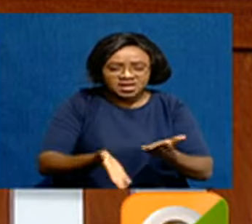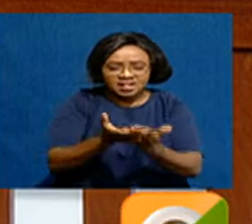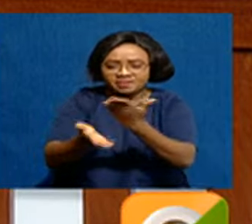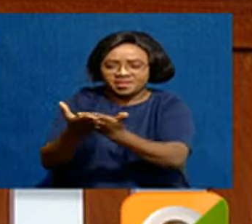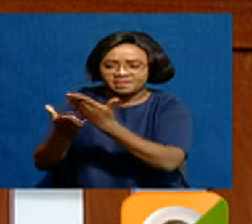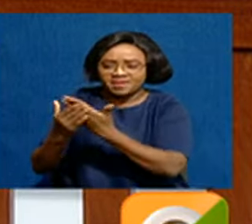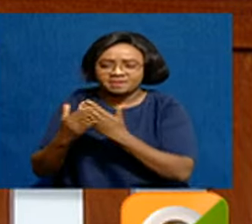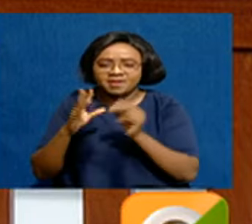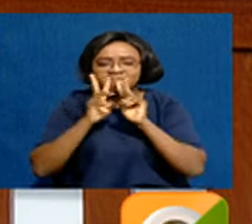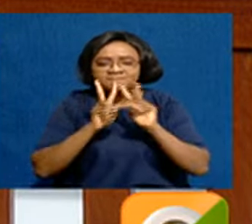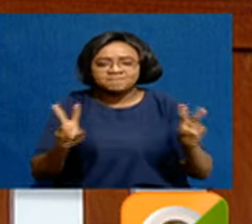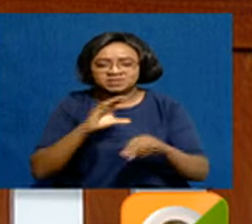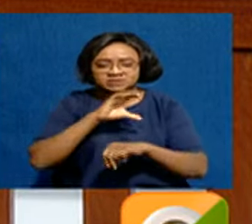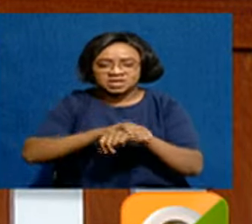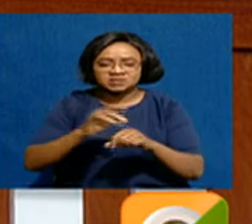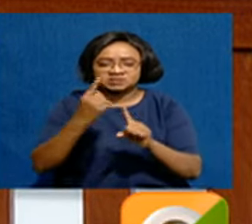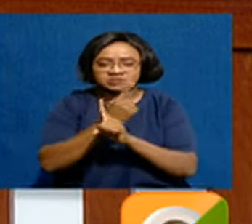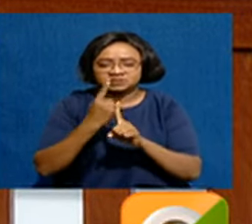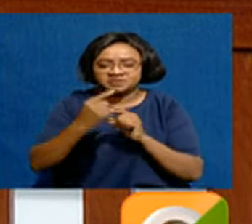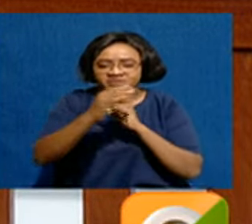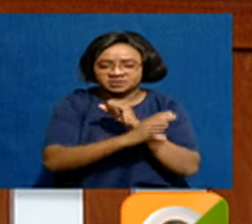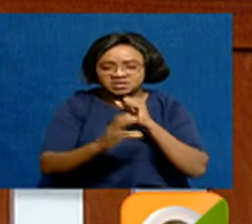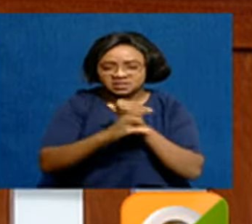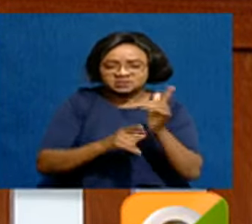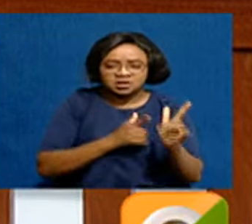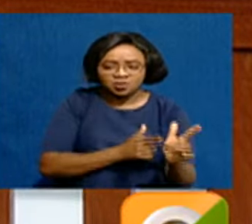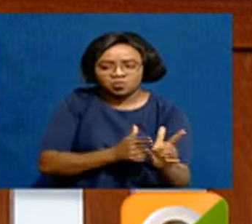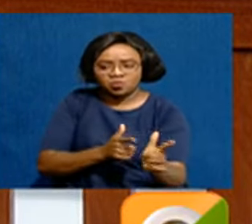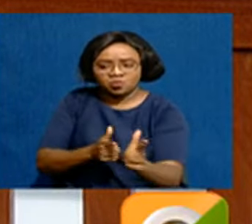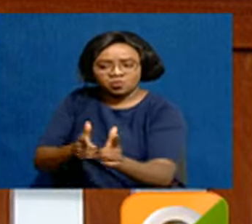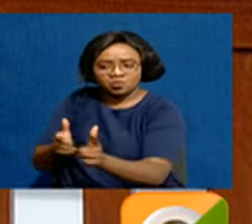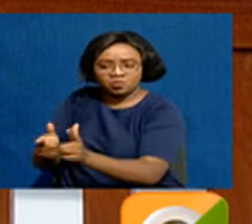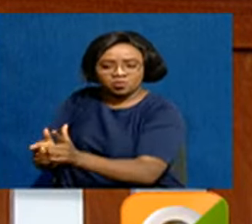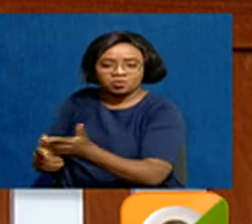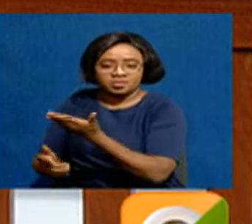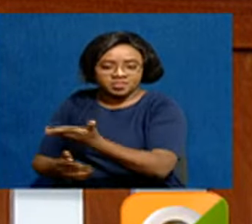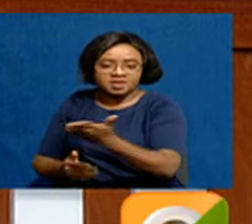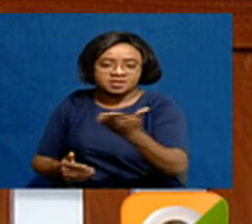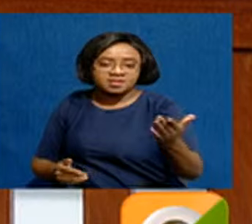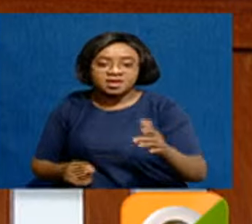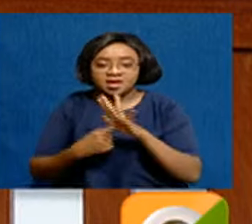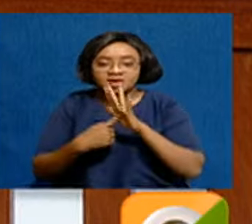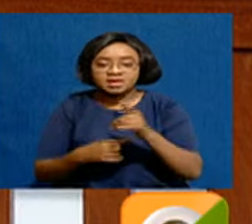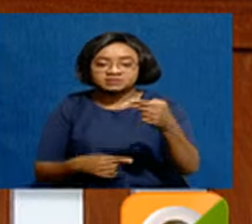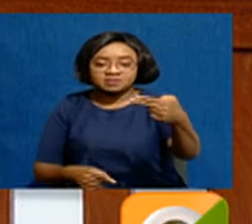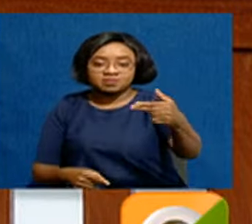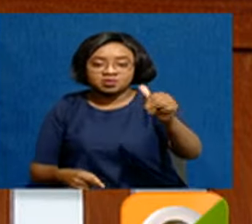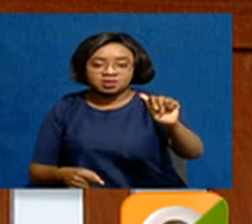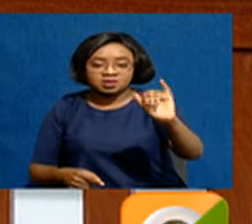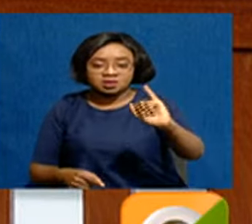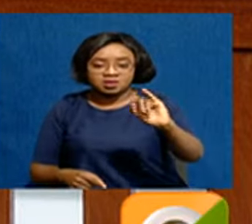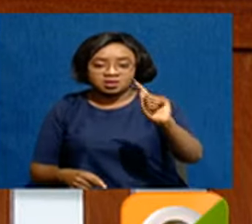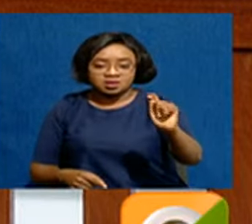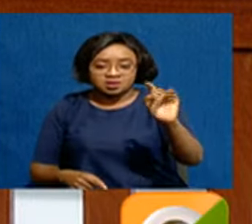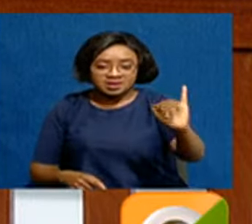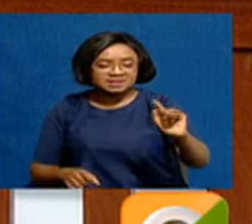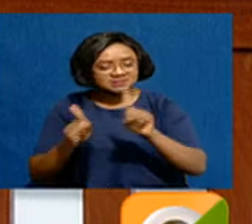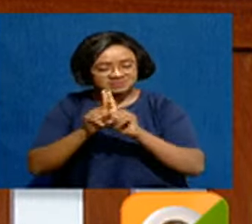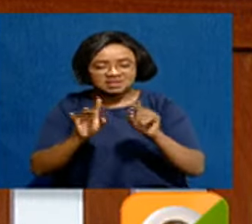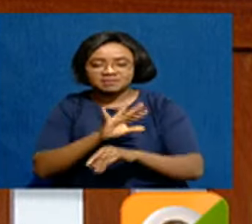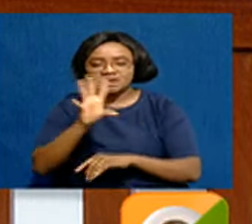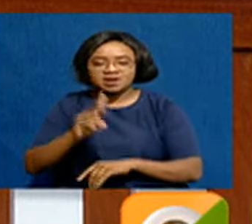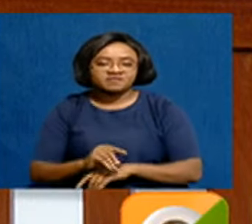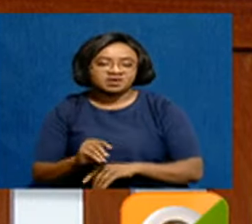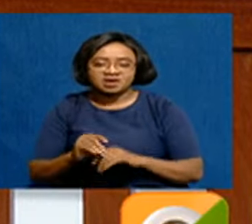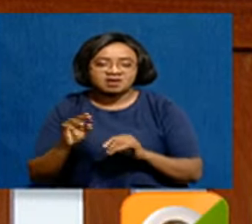bringing peace to war-torn nations. Haiti is like an African nation.